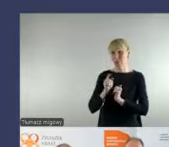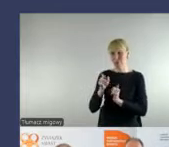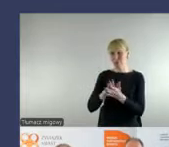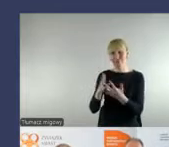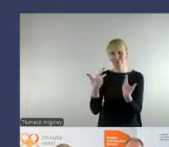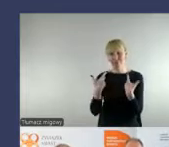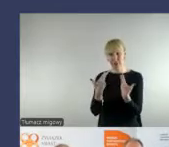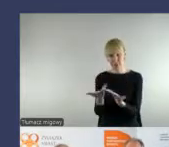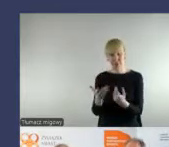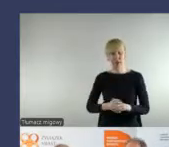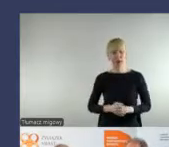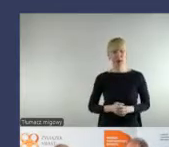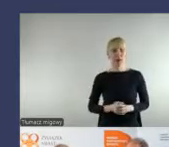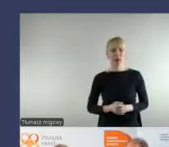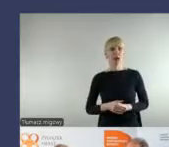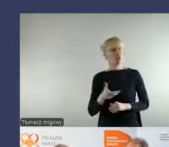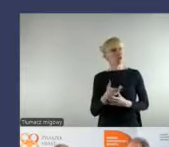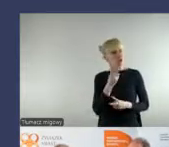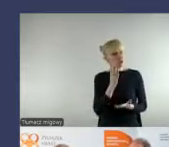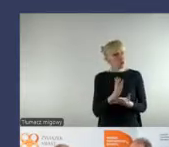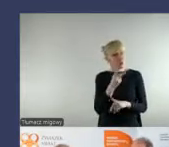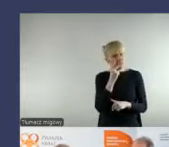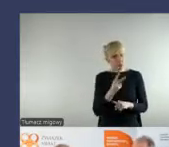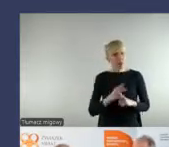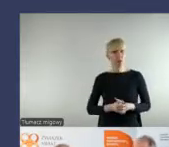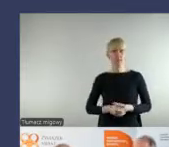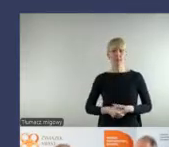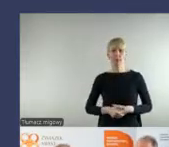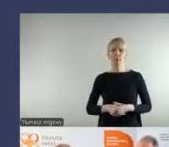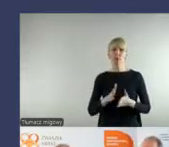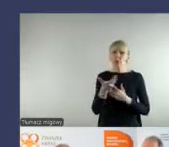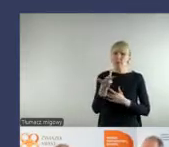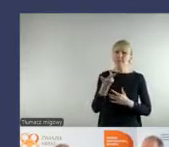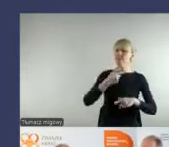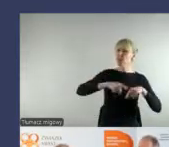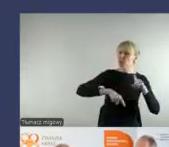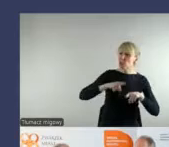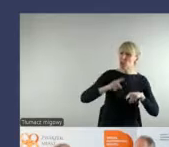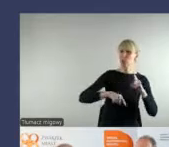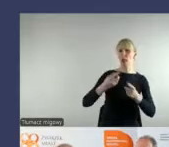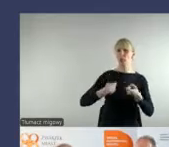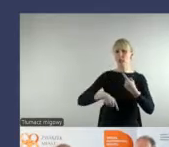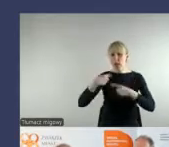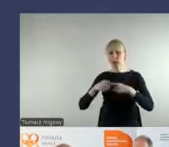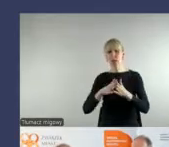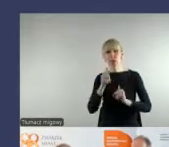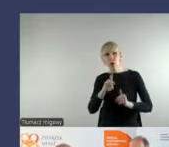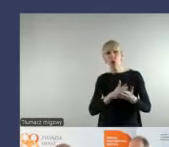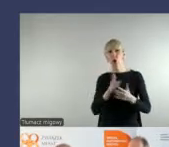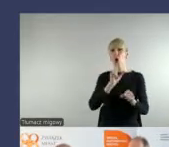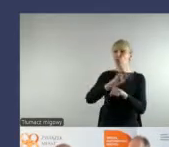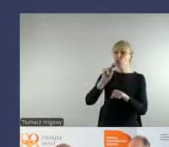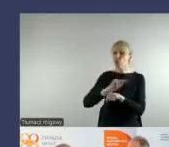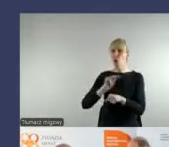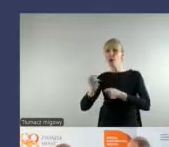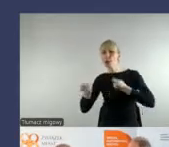How to prepare for that? More and more people notice that this traditional meeting, where we see that this is a matter of